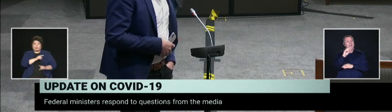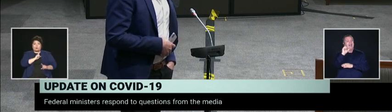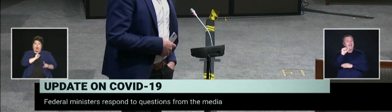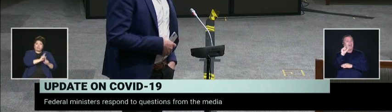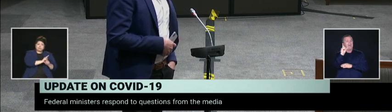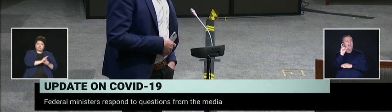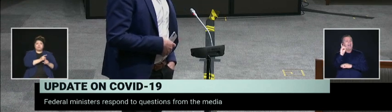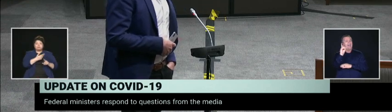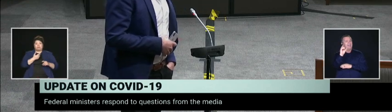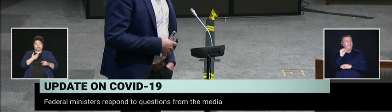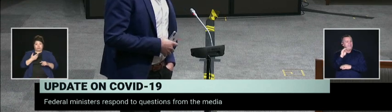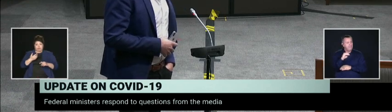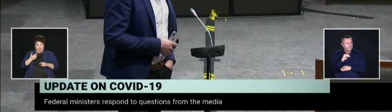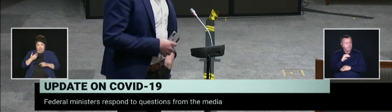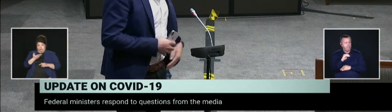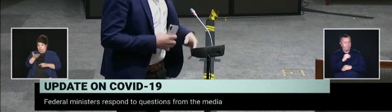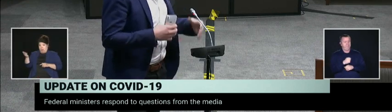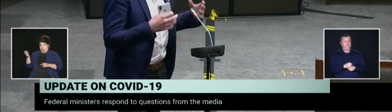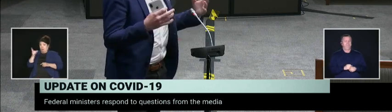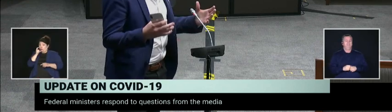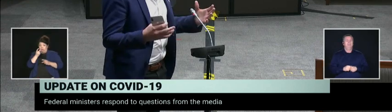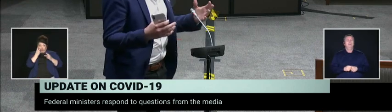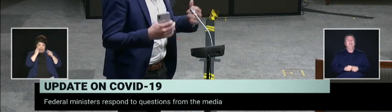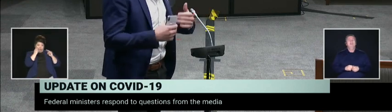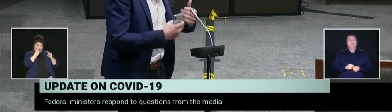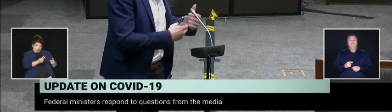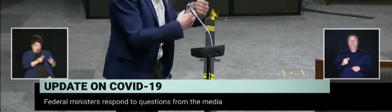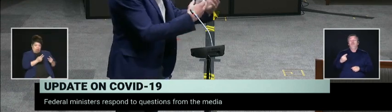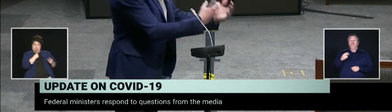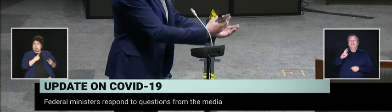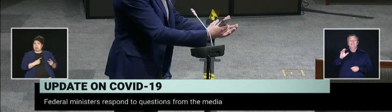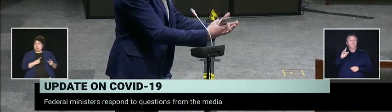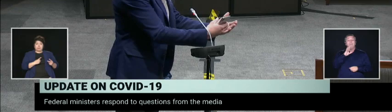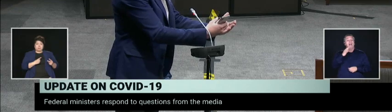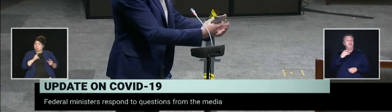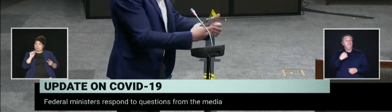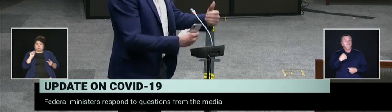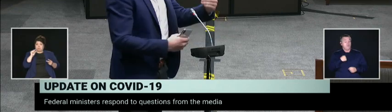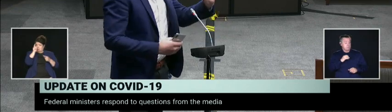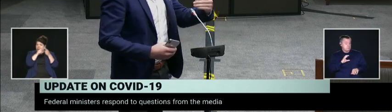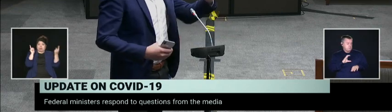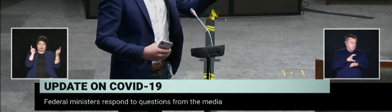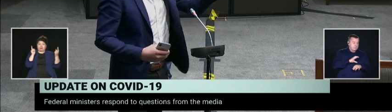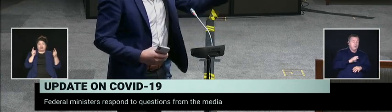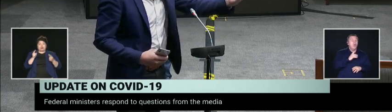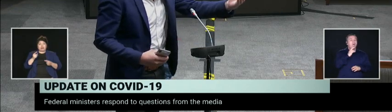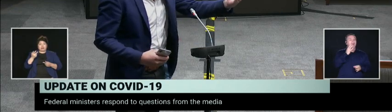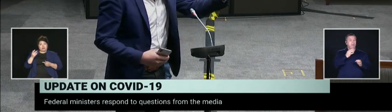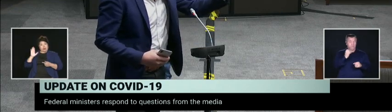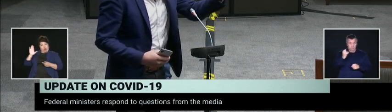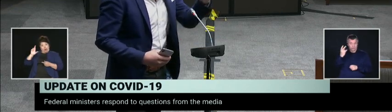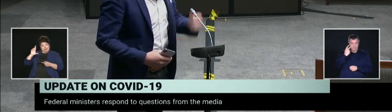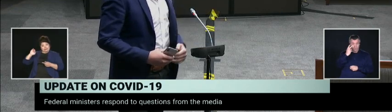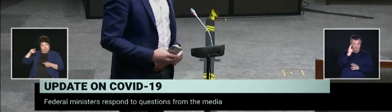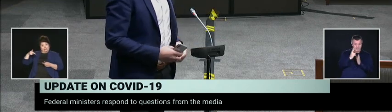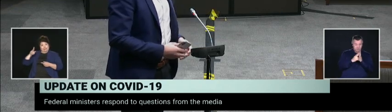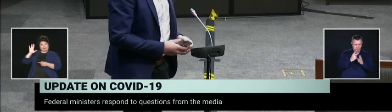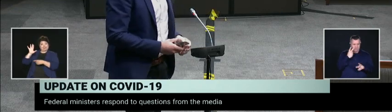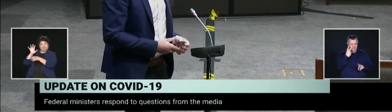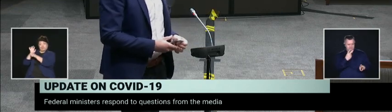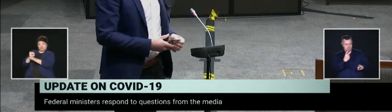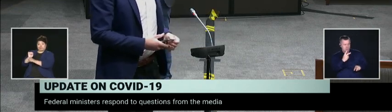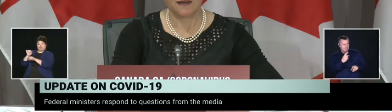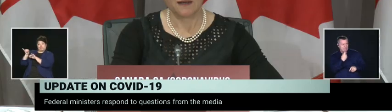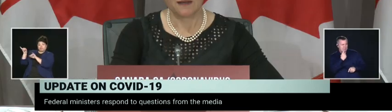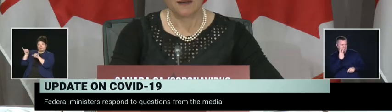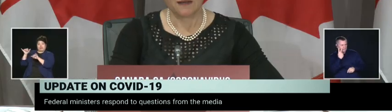chief. What does that say about the RCMP and their culture that they think it was reasonable to do that? And what is your analysis of that video?